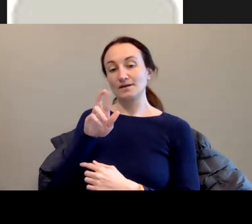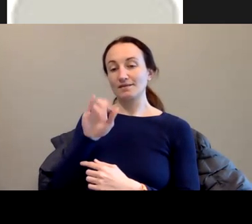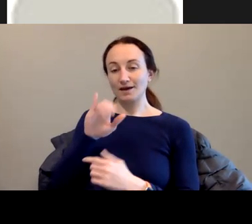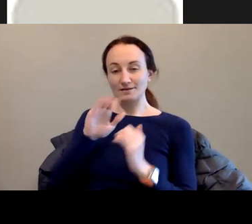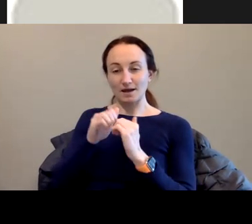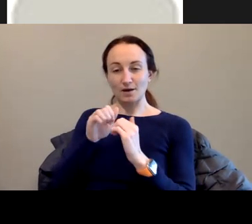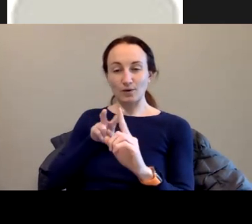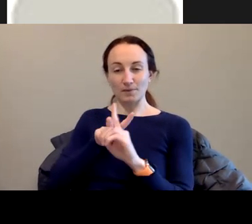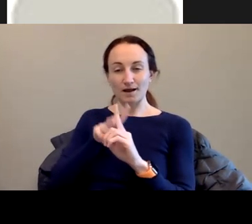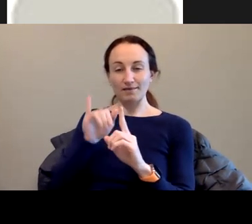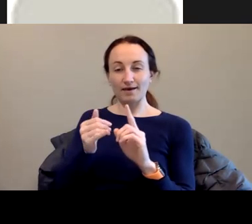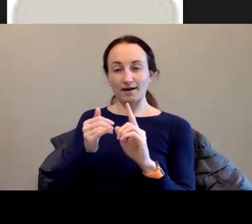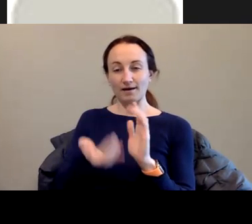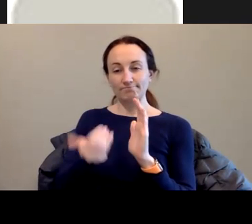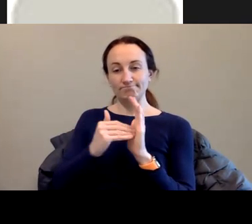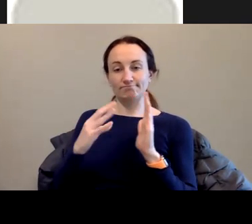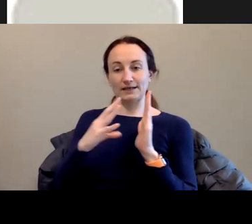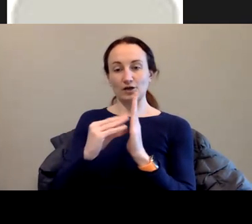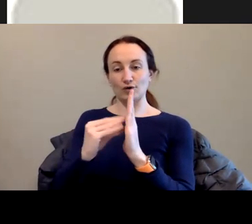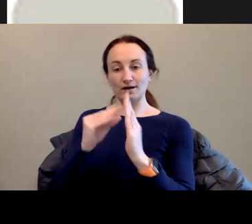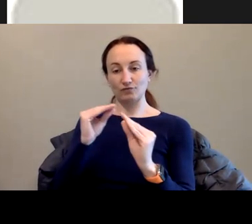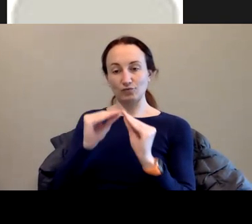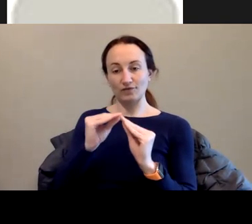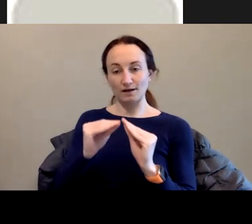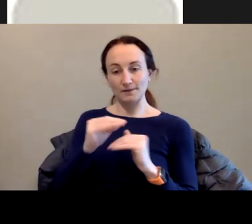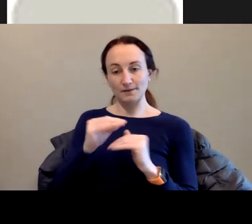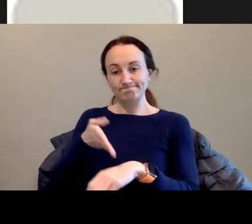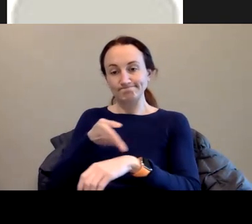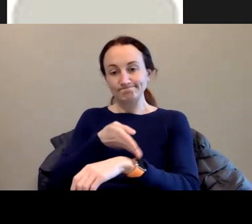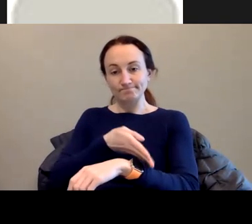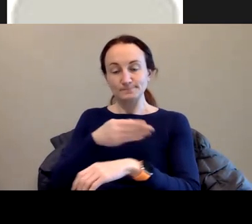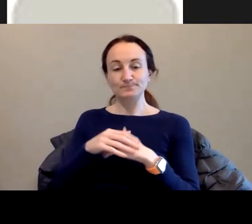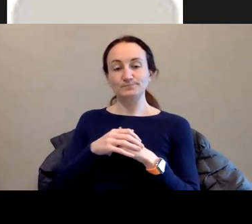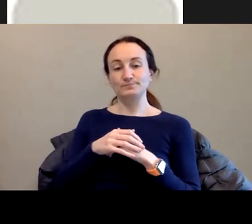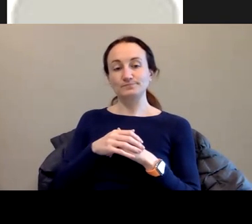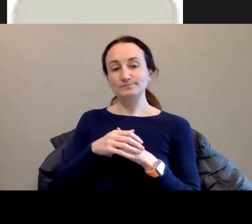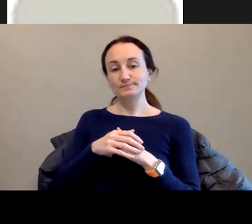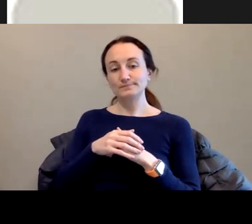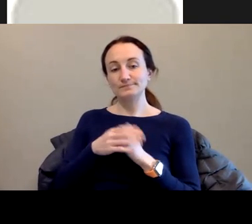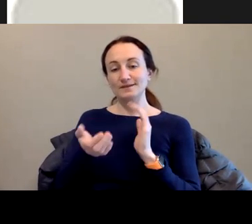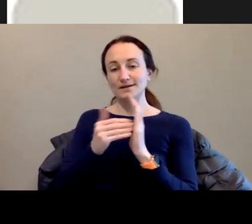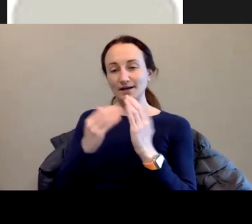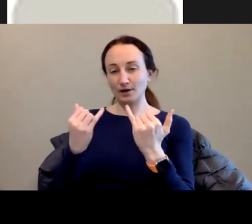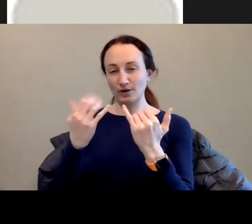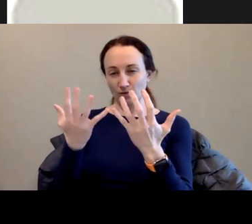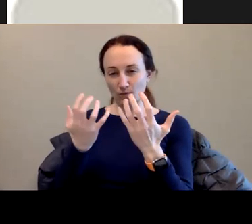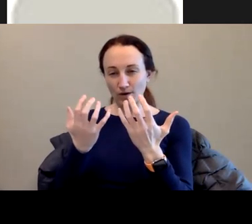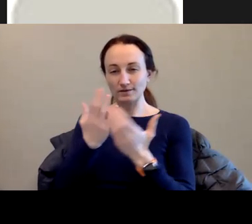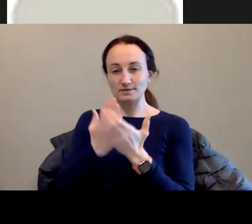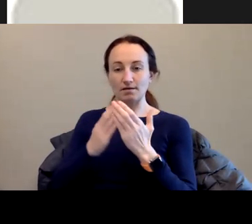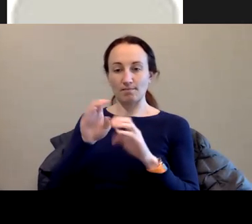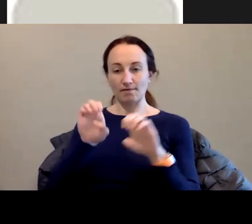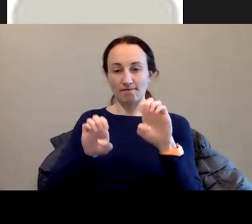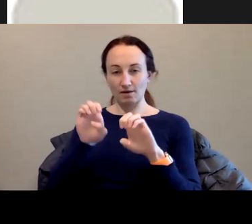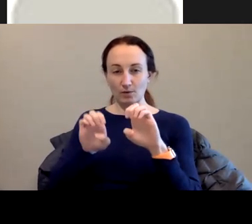apply this iterative refinement. So so now we want to do some evaluation, right?